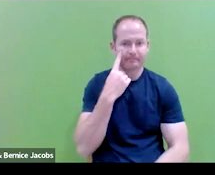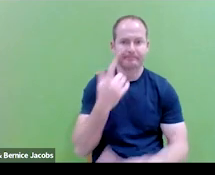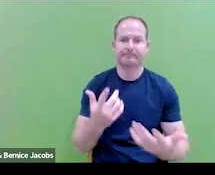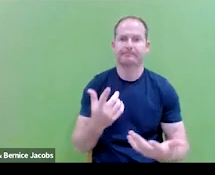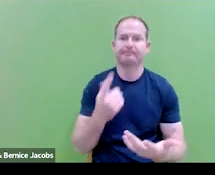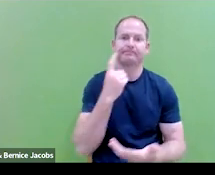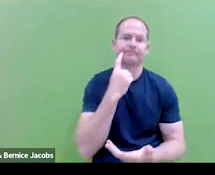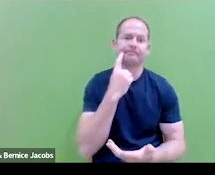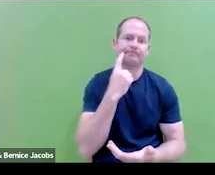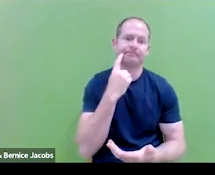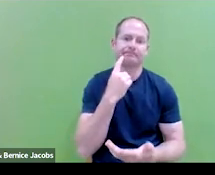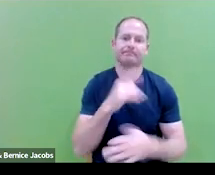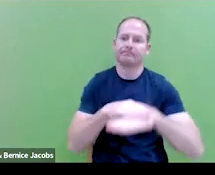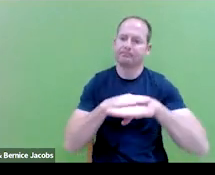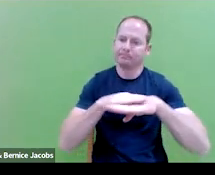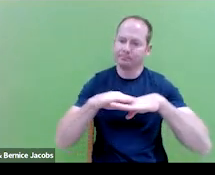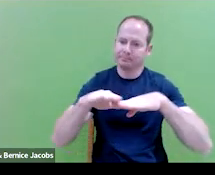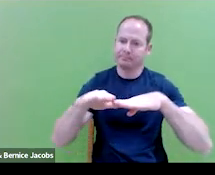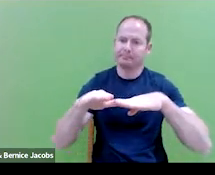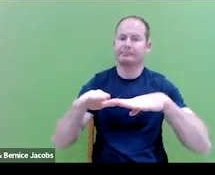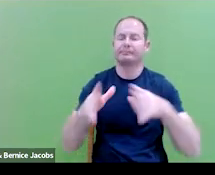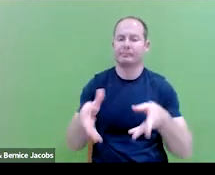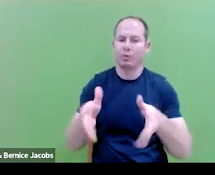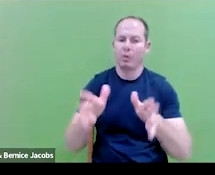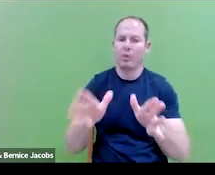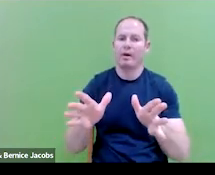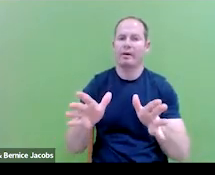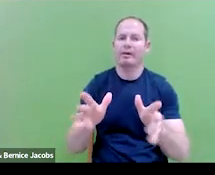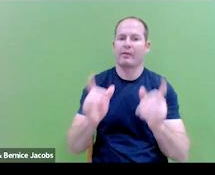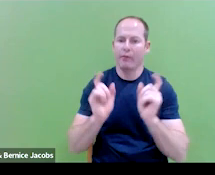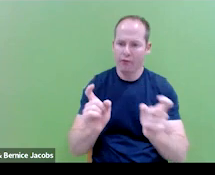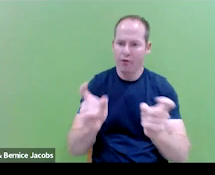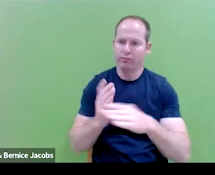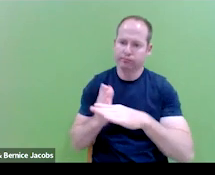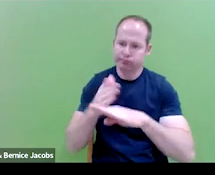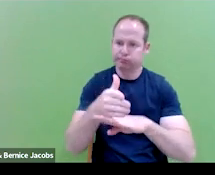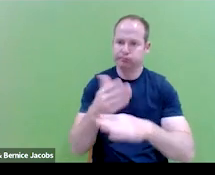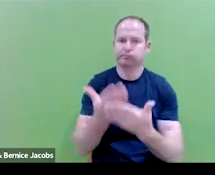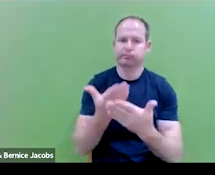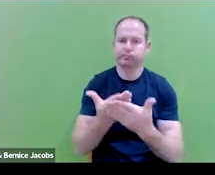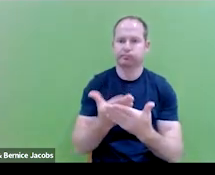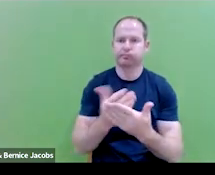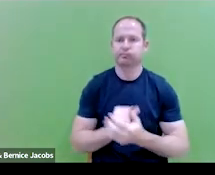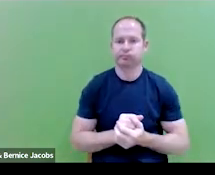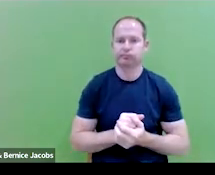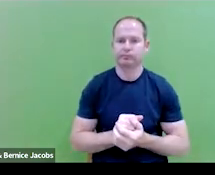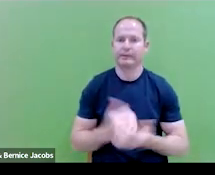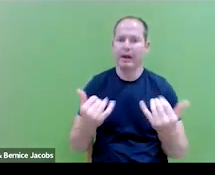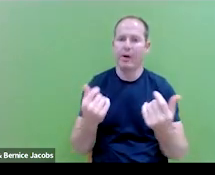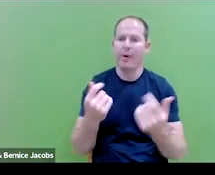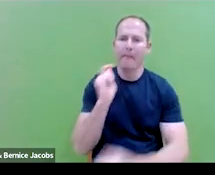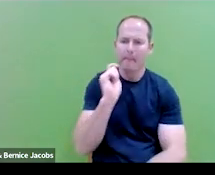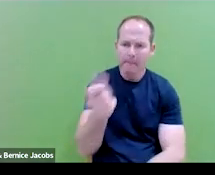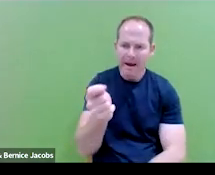simplified, very basic way of getting fast access to prices on flights.